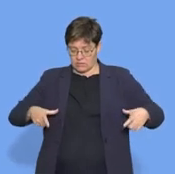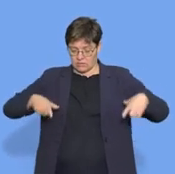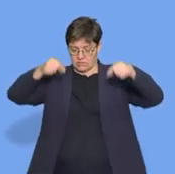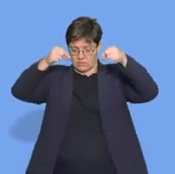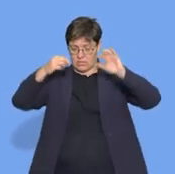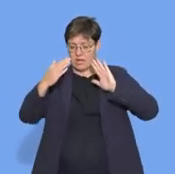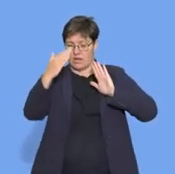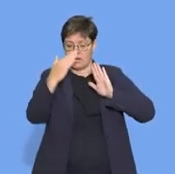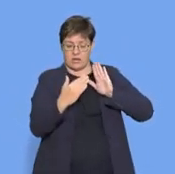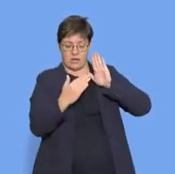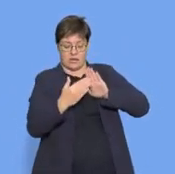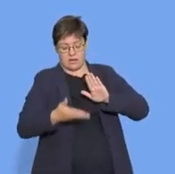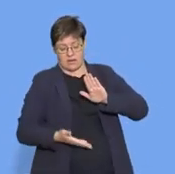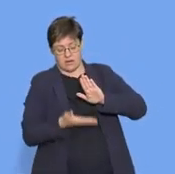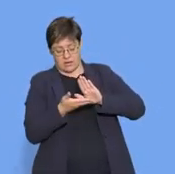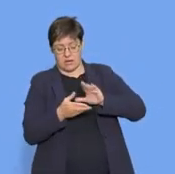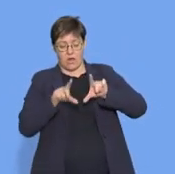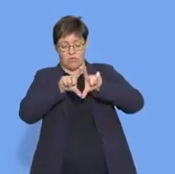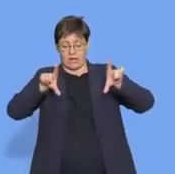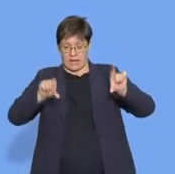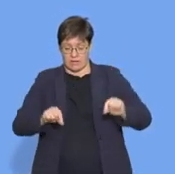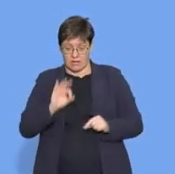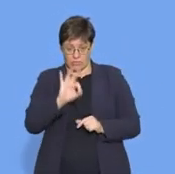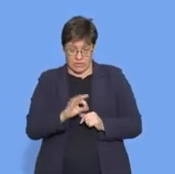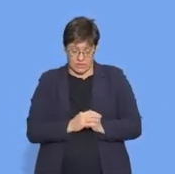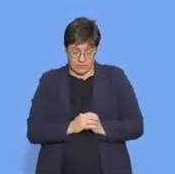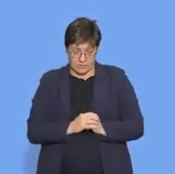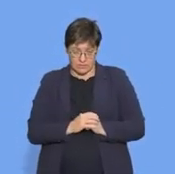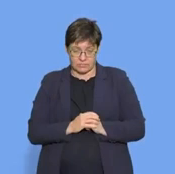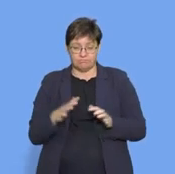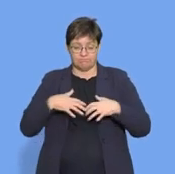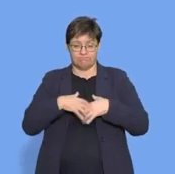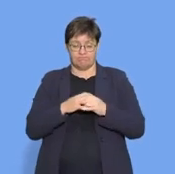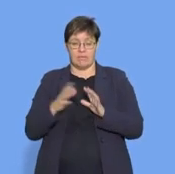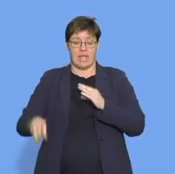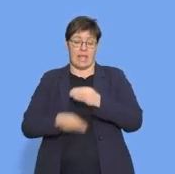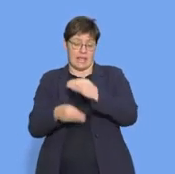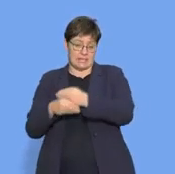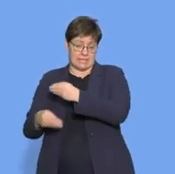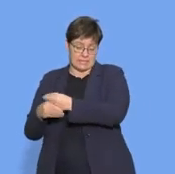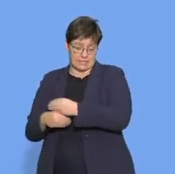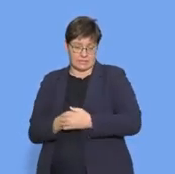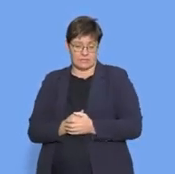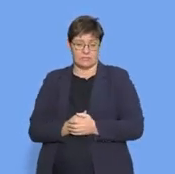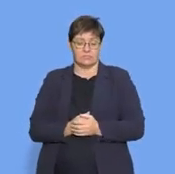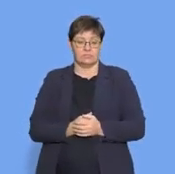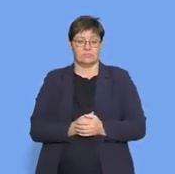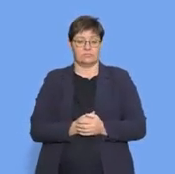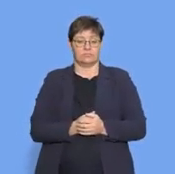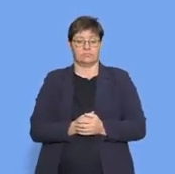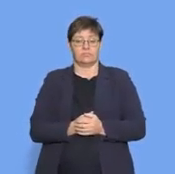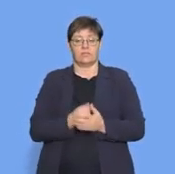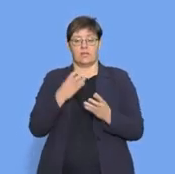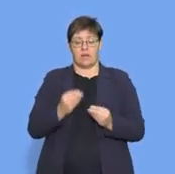front triangle B. And we add the 3 rectangles that make up the rest of the triangular prism. So